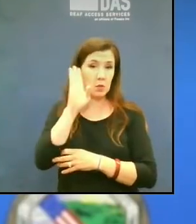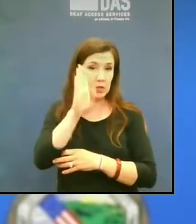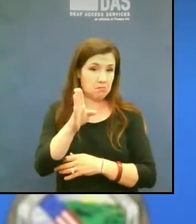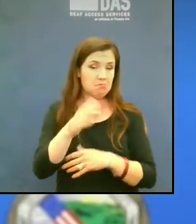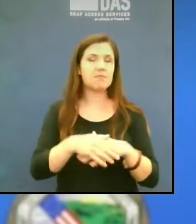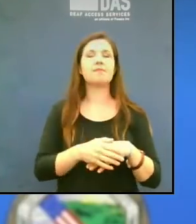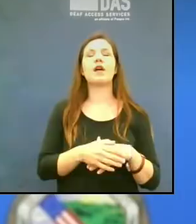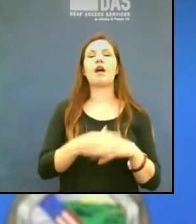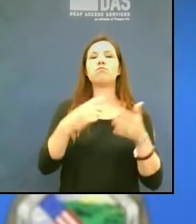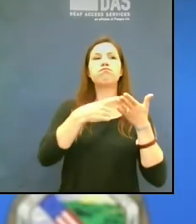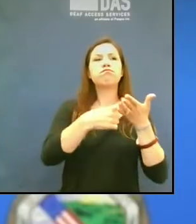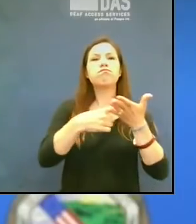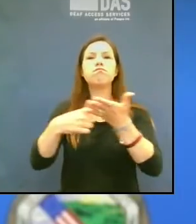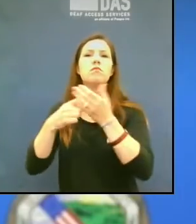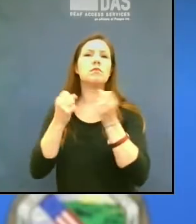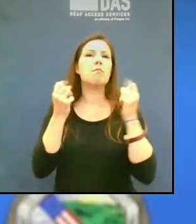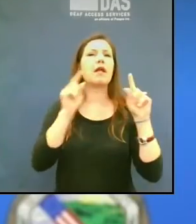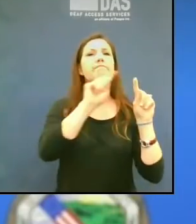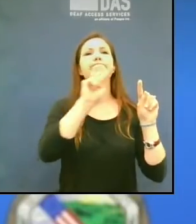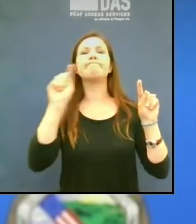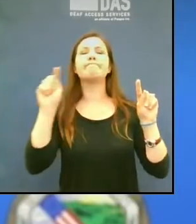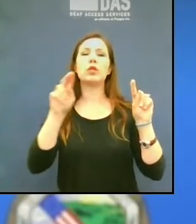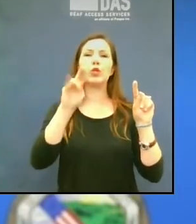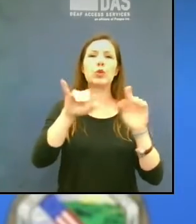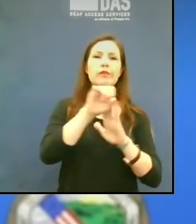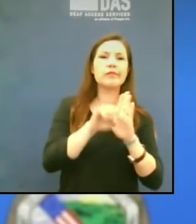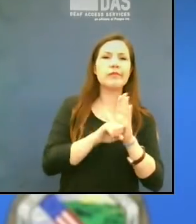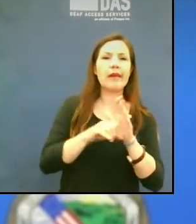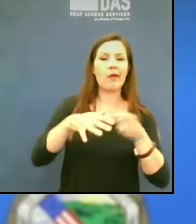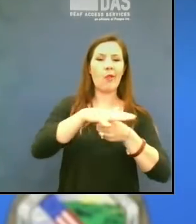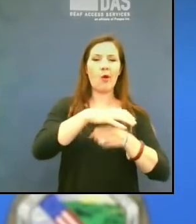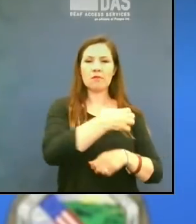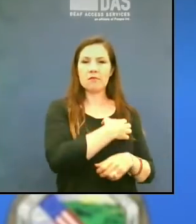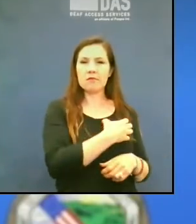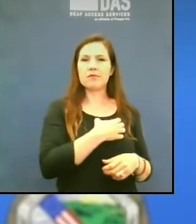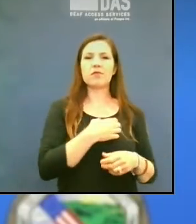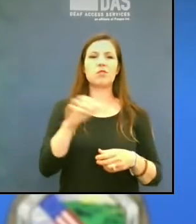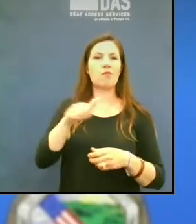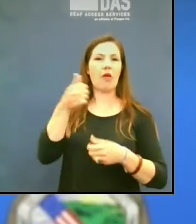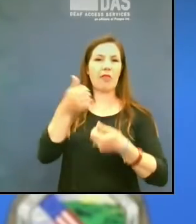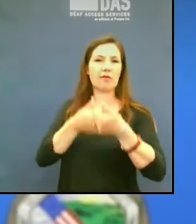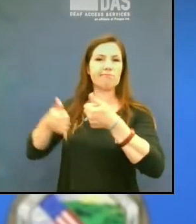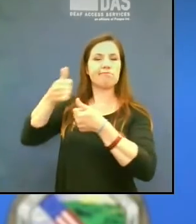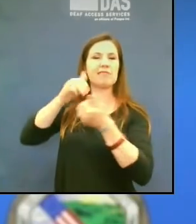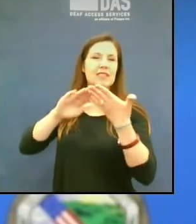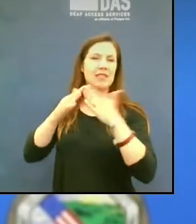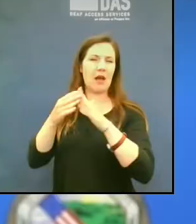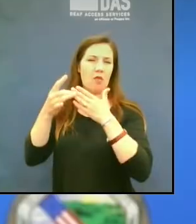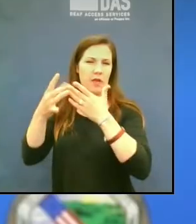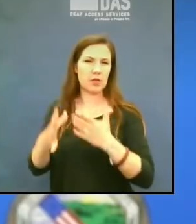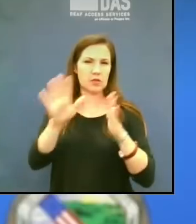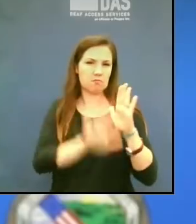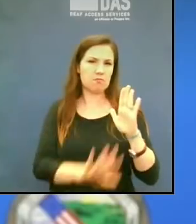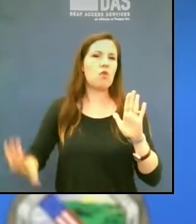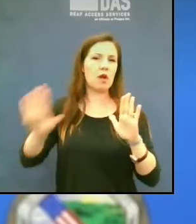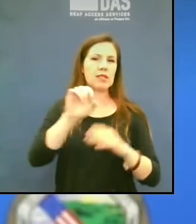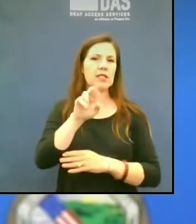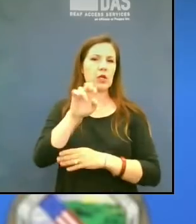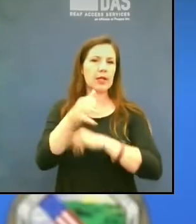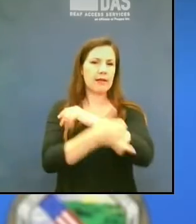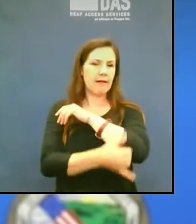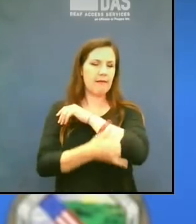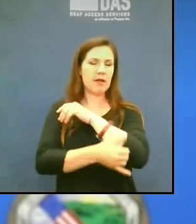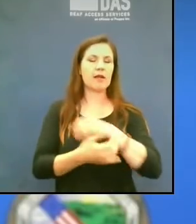with representatives of New York State, local law enforcement, as well as municipal leaders from across Erie County, and we have come